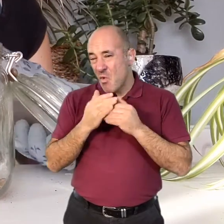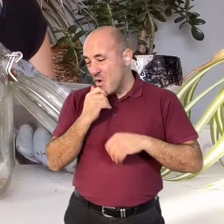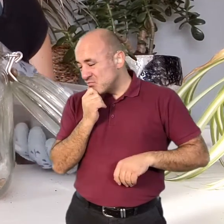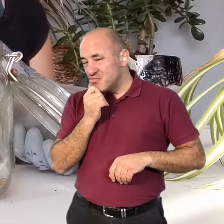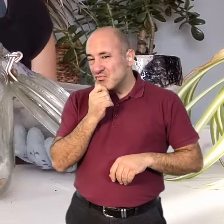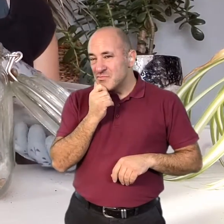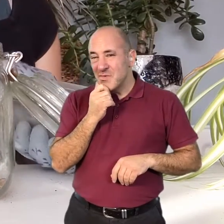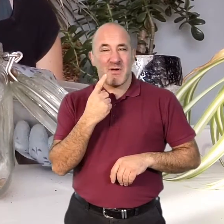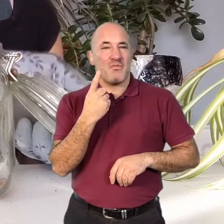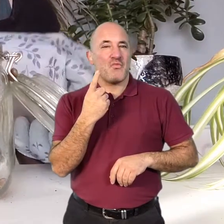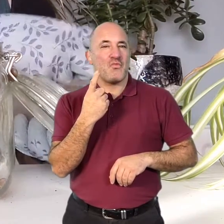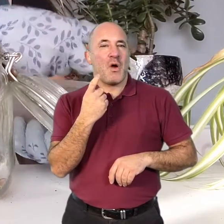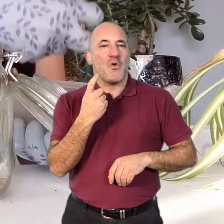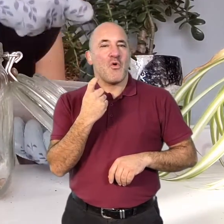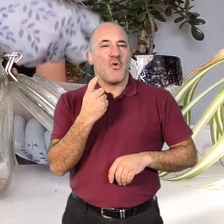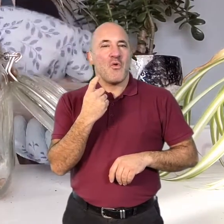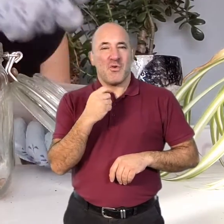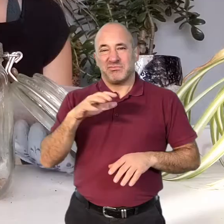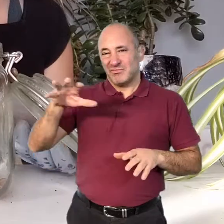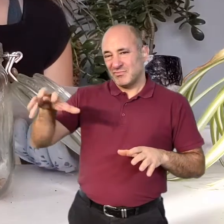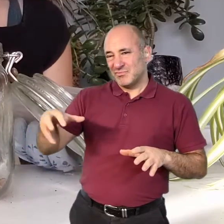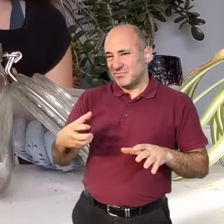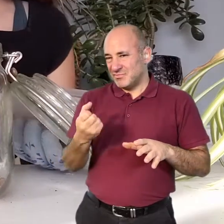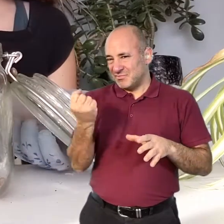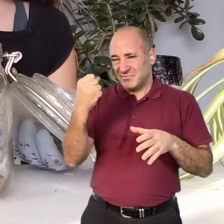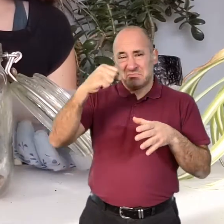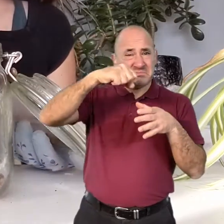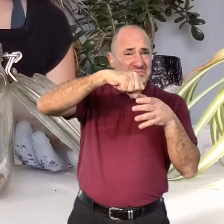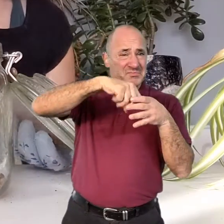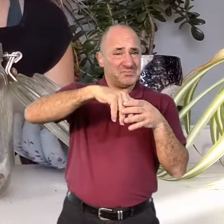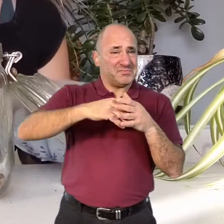might go for a 3rd handful. But you